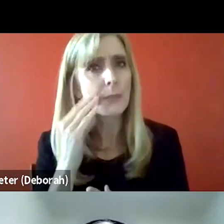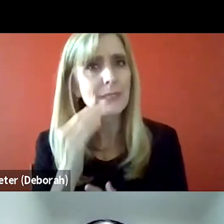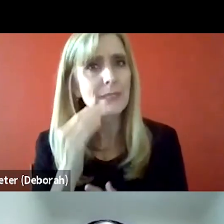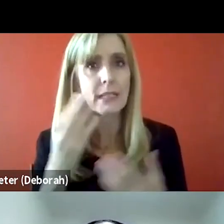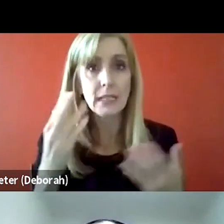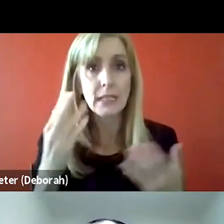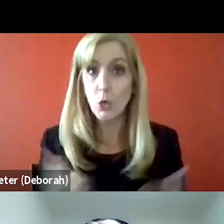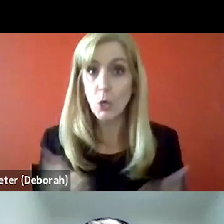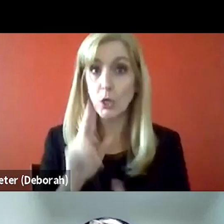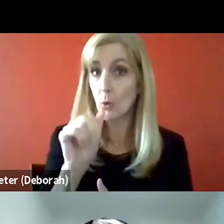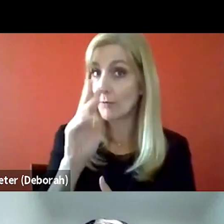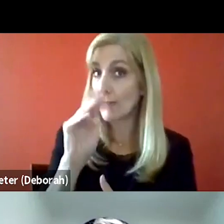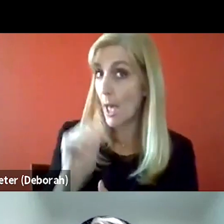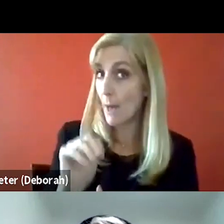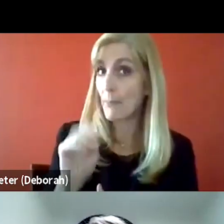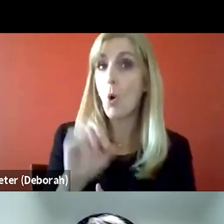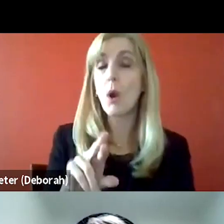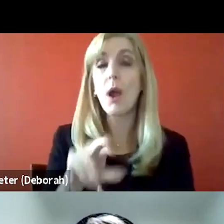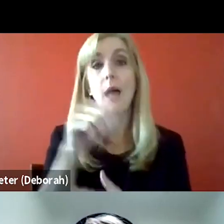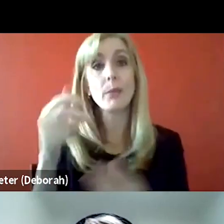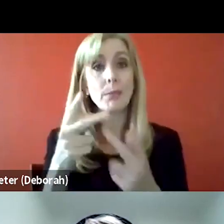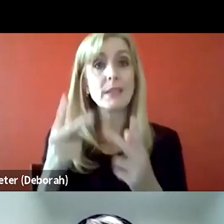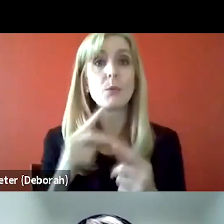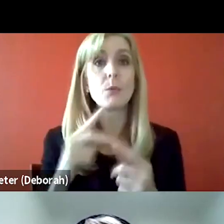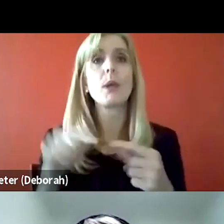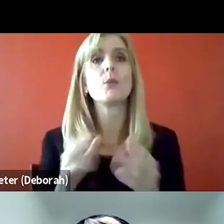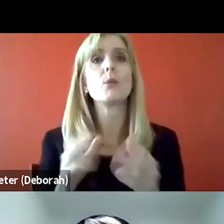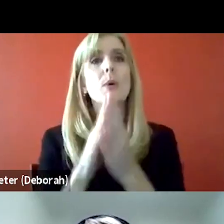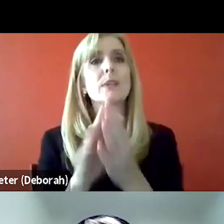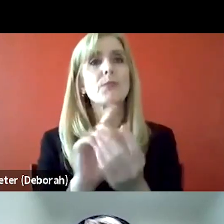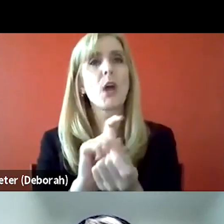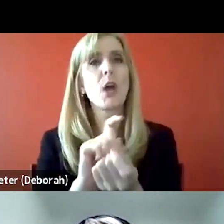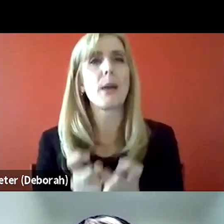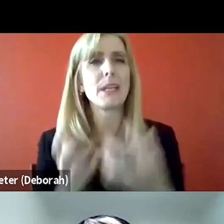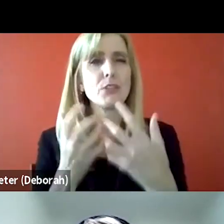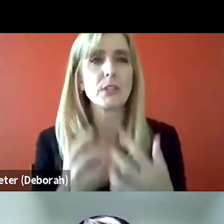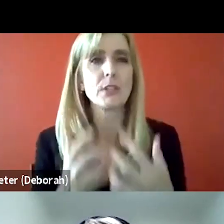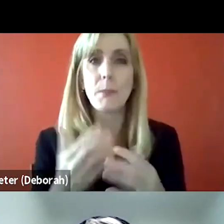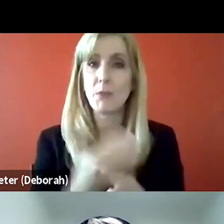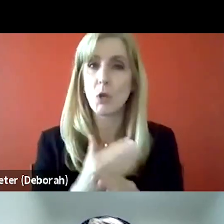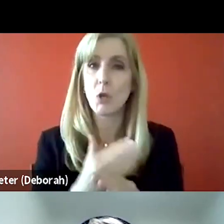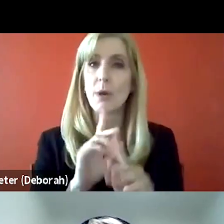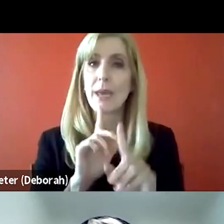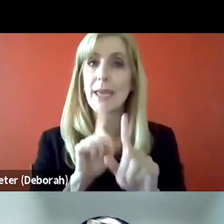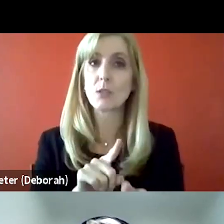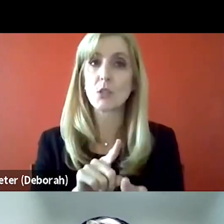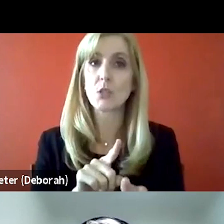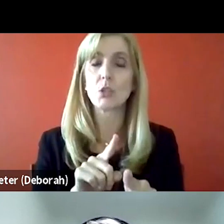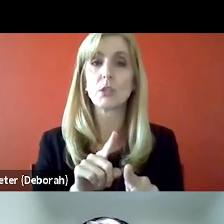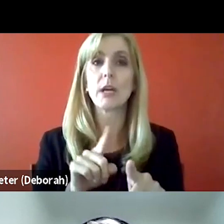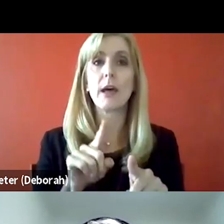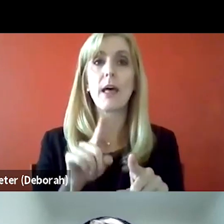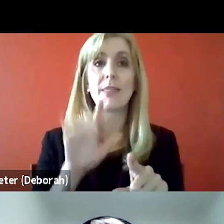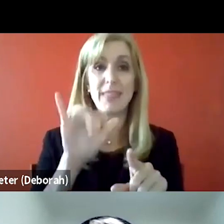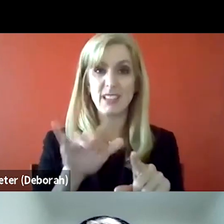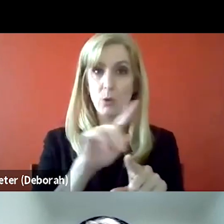or elsewhere, with requesting accommodations? And my apologies, before you answer, I will drop this question. I'll drop each of the questions